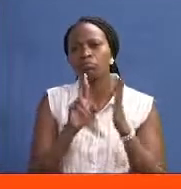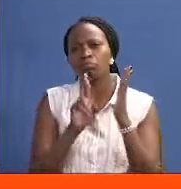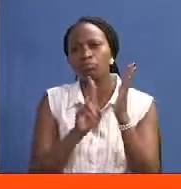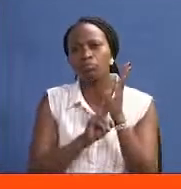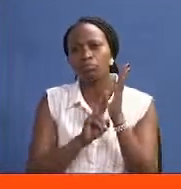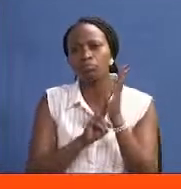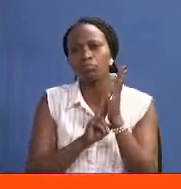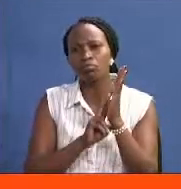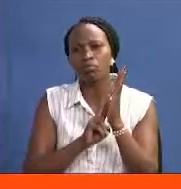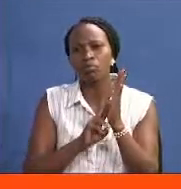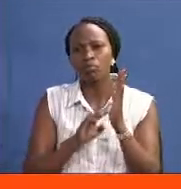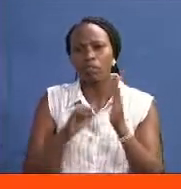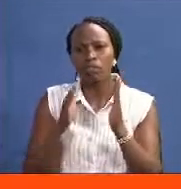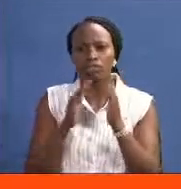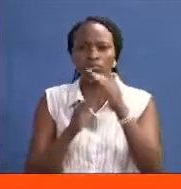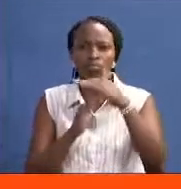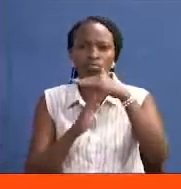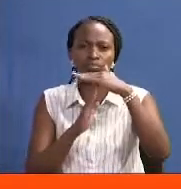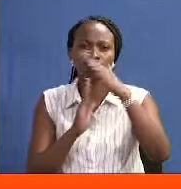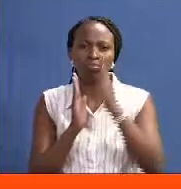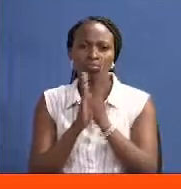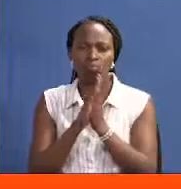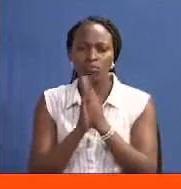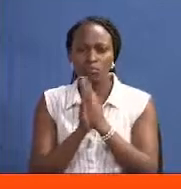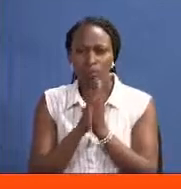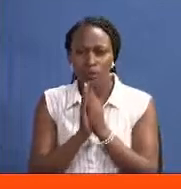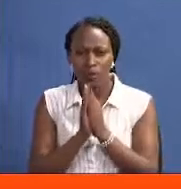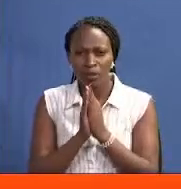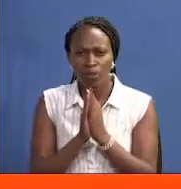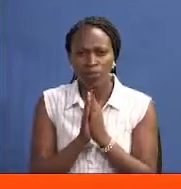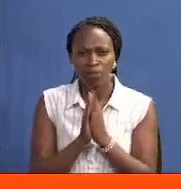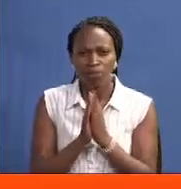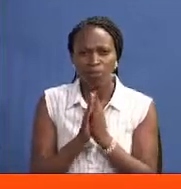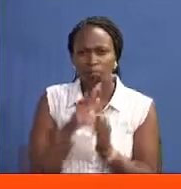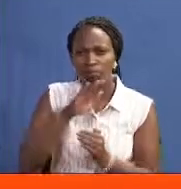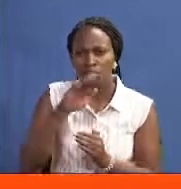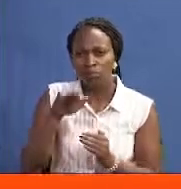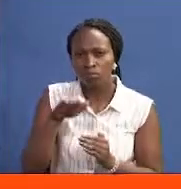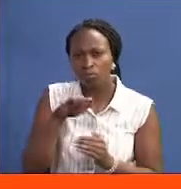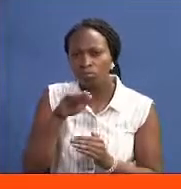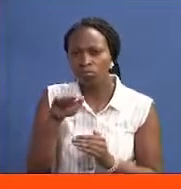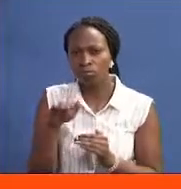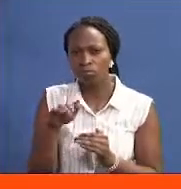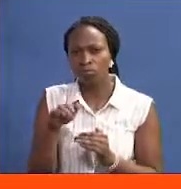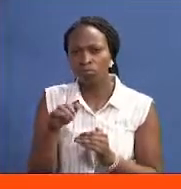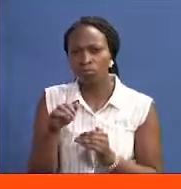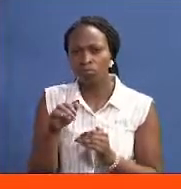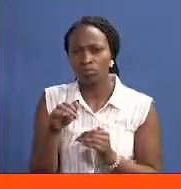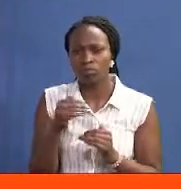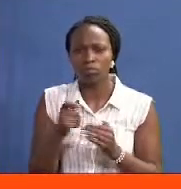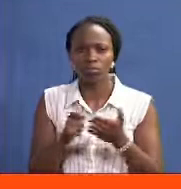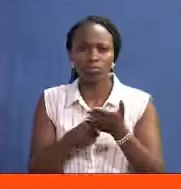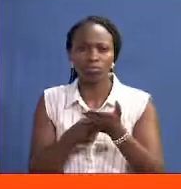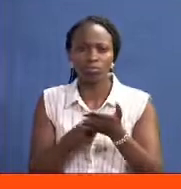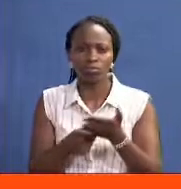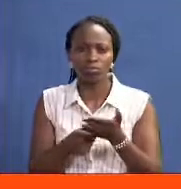topics that even if we have opened all the channels, mm-hmm. like there are some areas which should only be dealt in by professionals